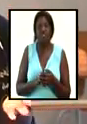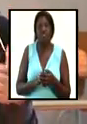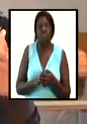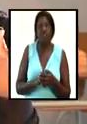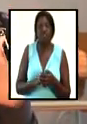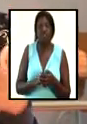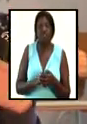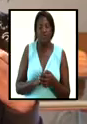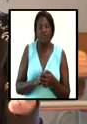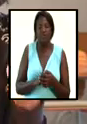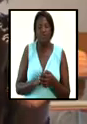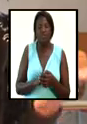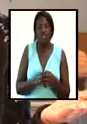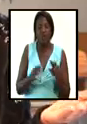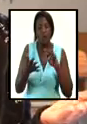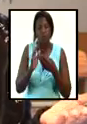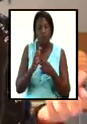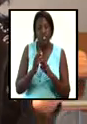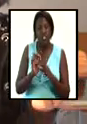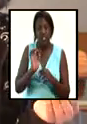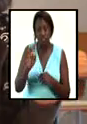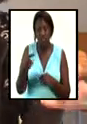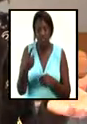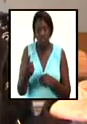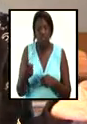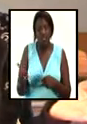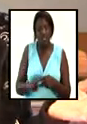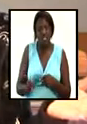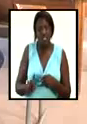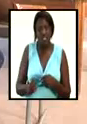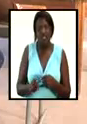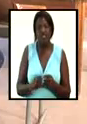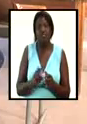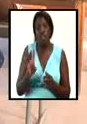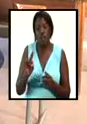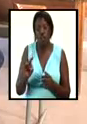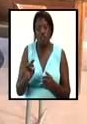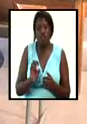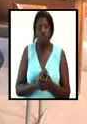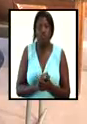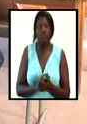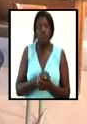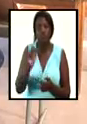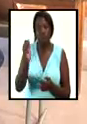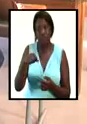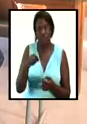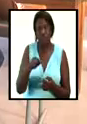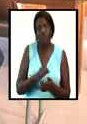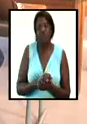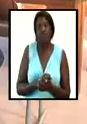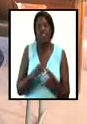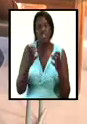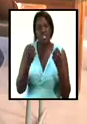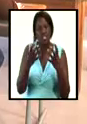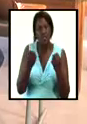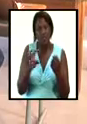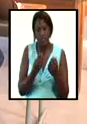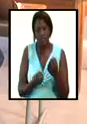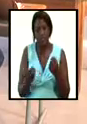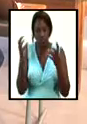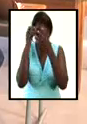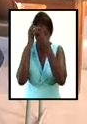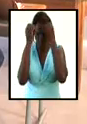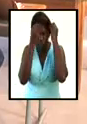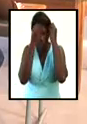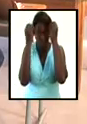That means the tail belongs to the dog. That shows ownership. Yes, many of you get confused with